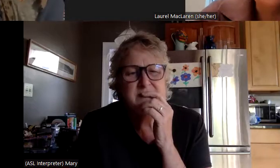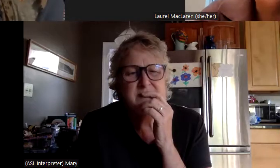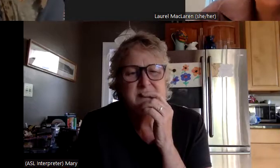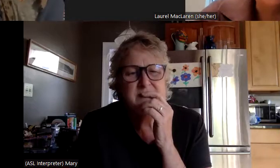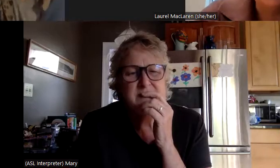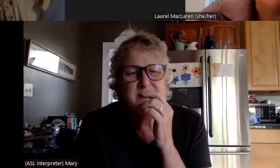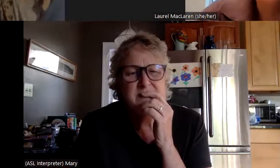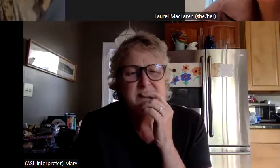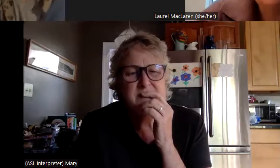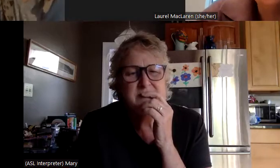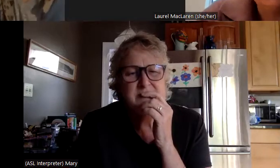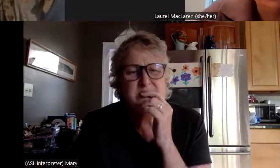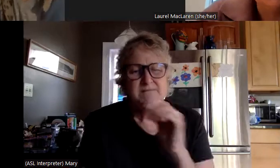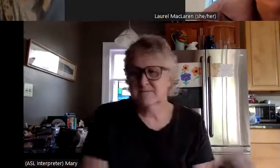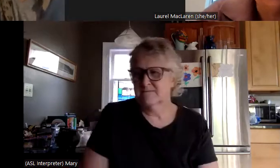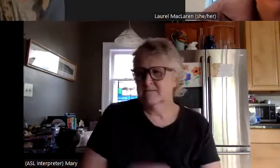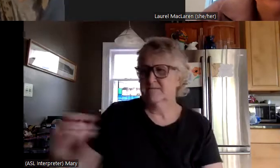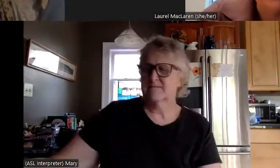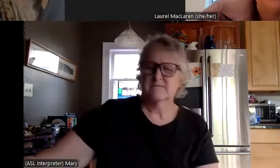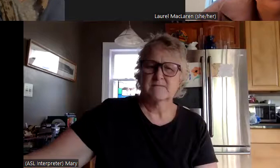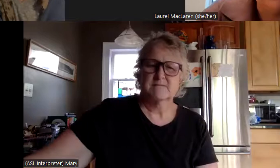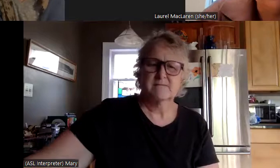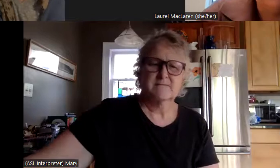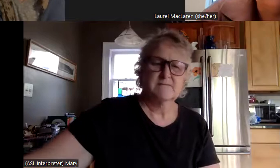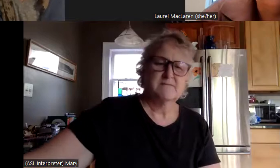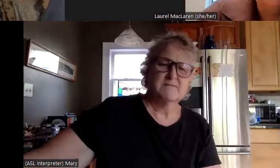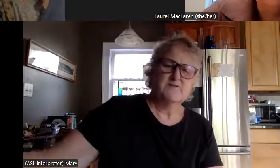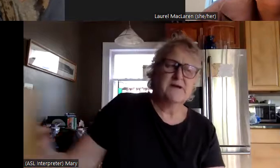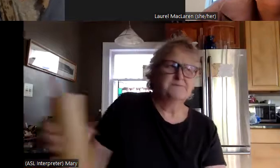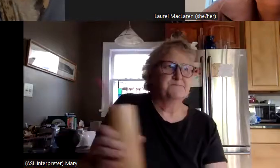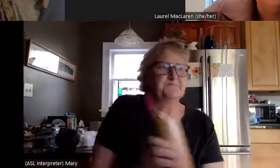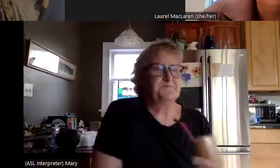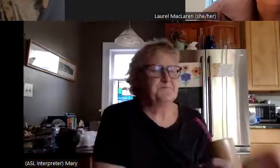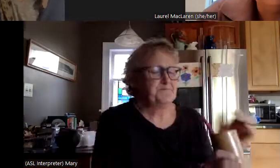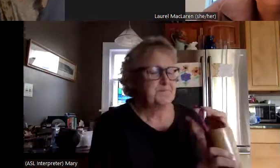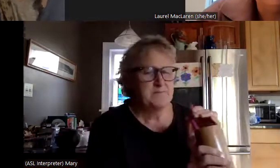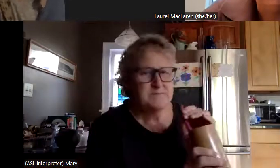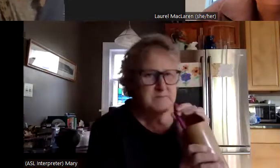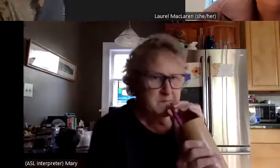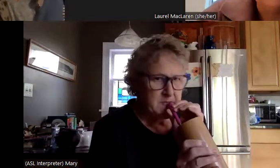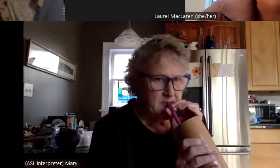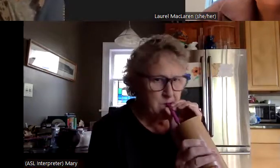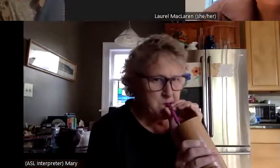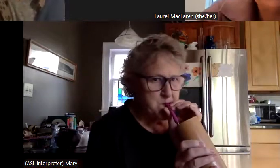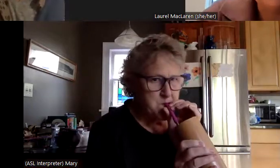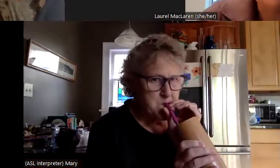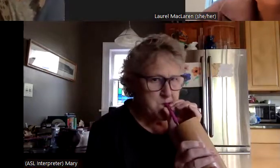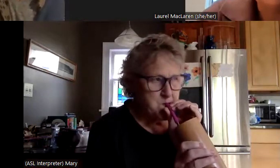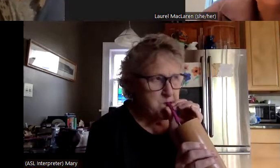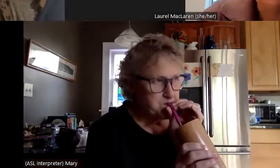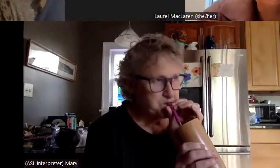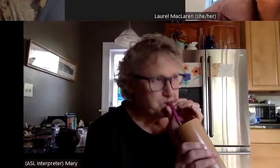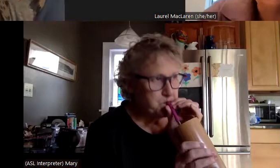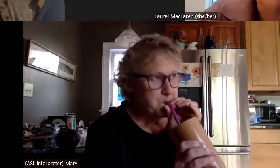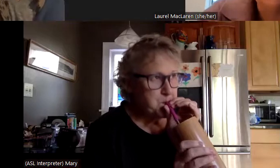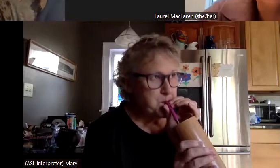snake identification cards. You would never do that to a non-poisonous snake. Right. Yeah. Beautiful though. Copperheads, their Yeah.